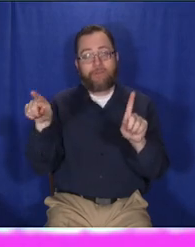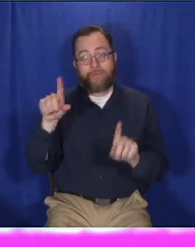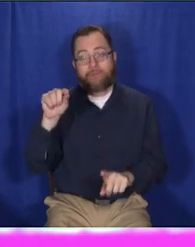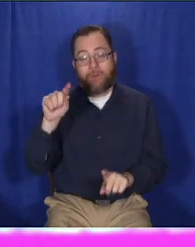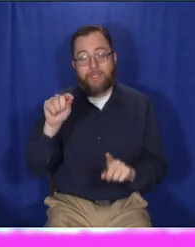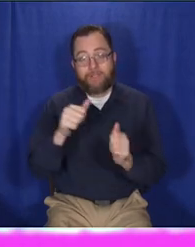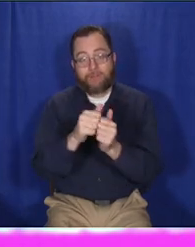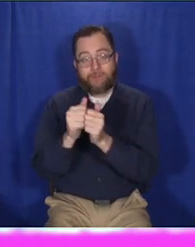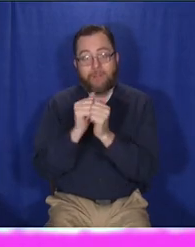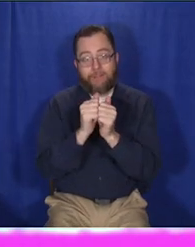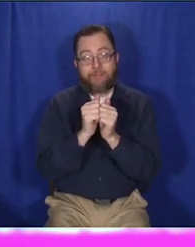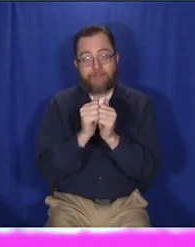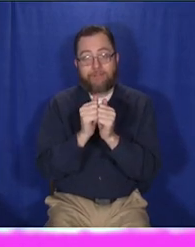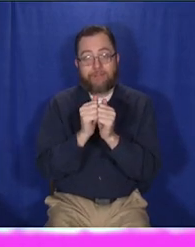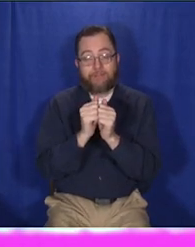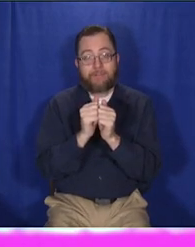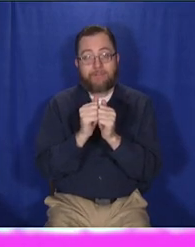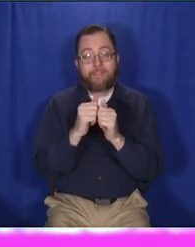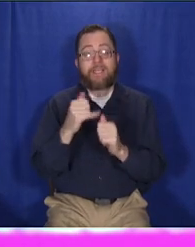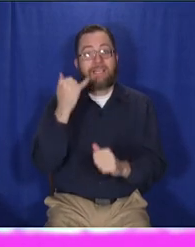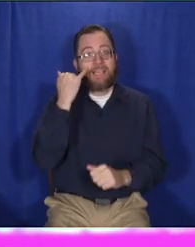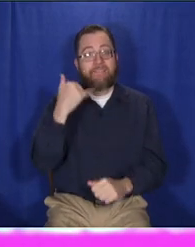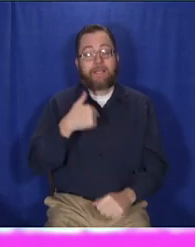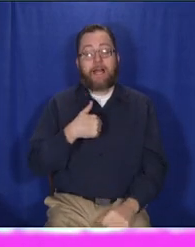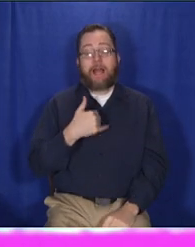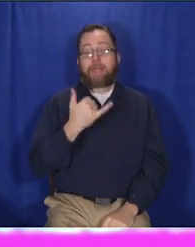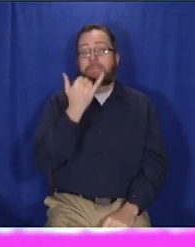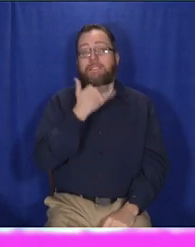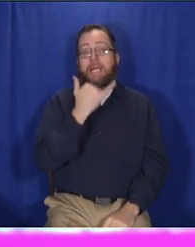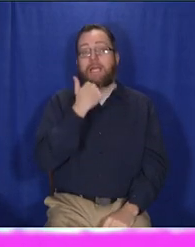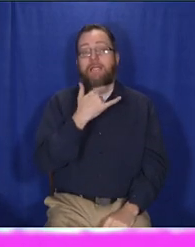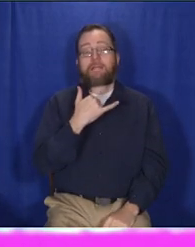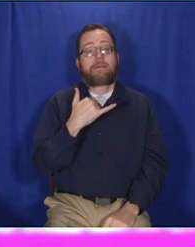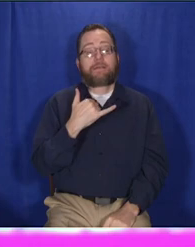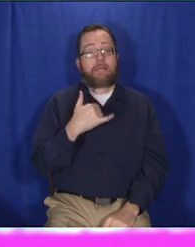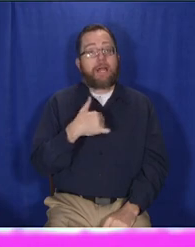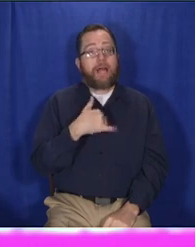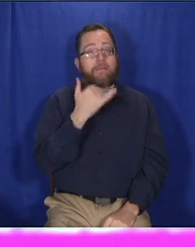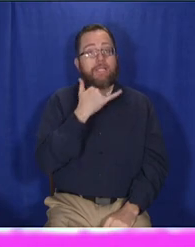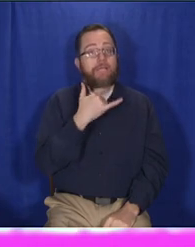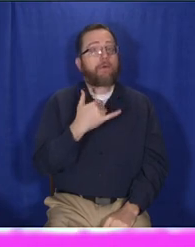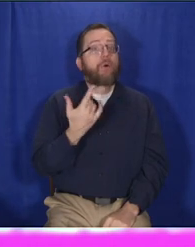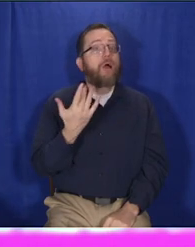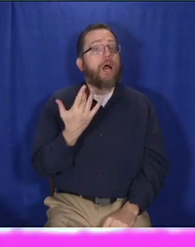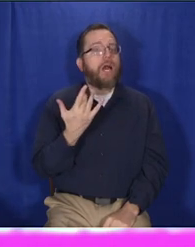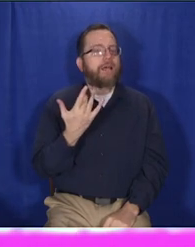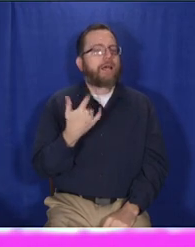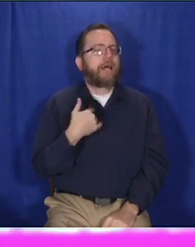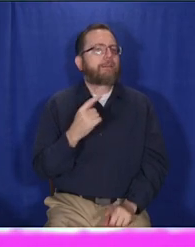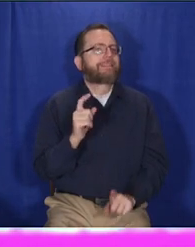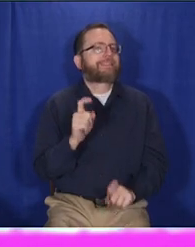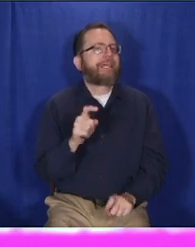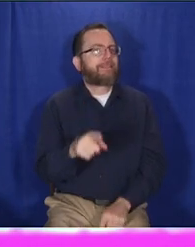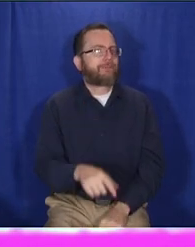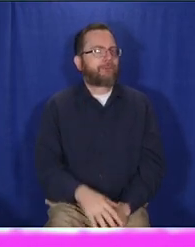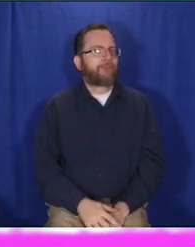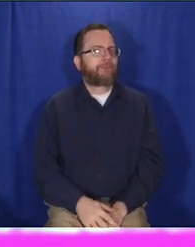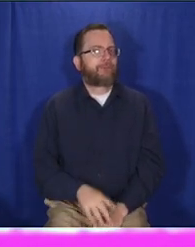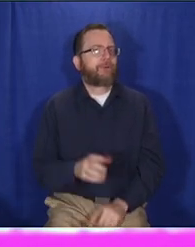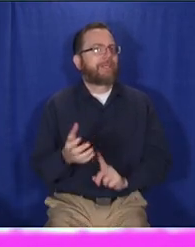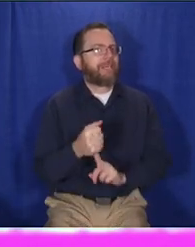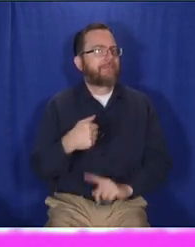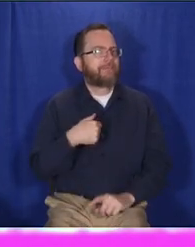together, all right? And so if I mess up, it's only because I want to test you. You know what I'm saying? Like, it's just, I wouldn't be a good teacher if I just gave it to you easy,